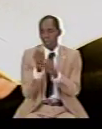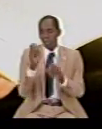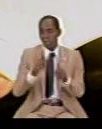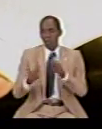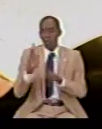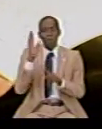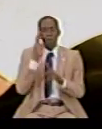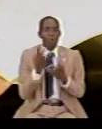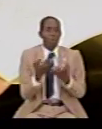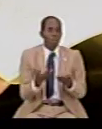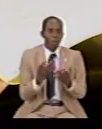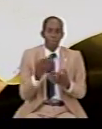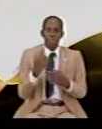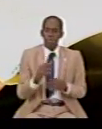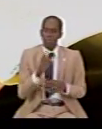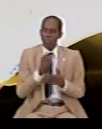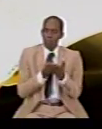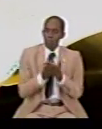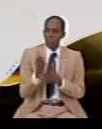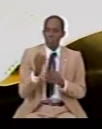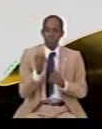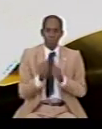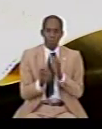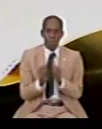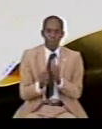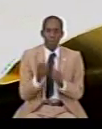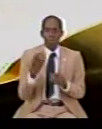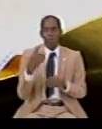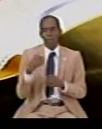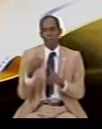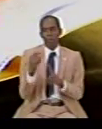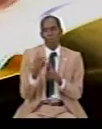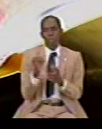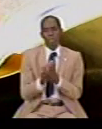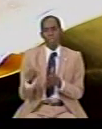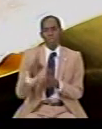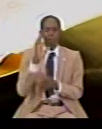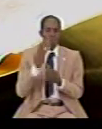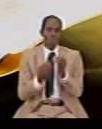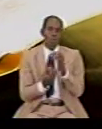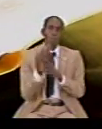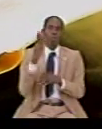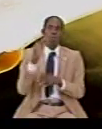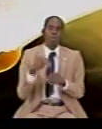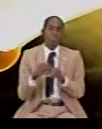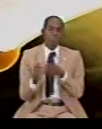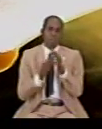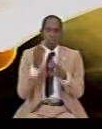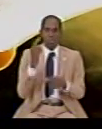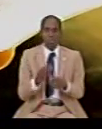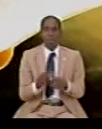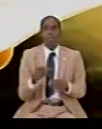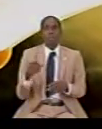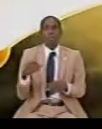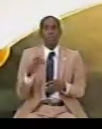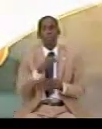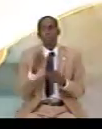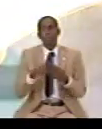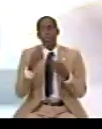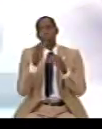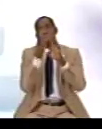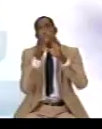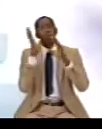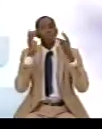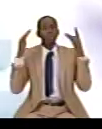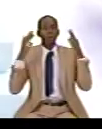milk of the word, that they may grow, thereby they will grow in Jesus' name. When the trumpet shall sound and the